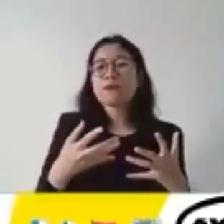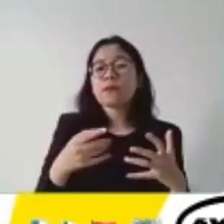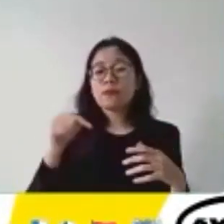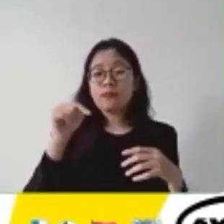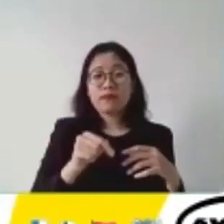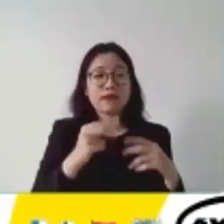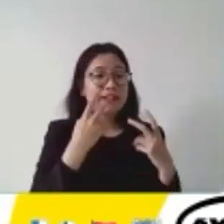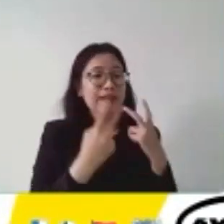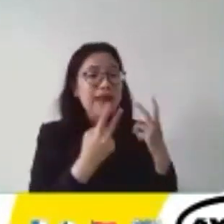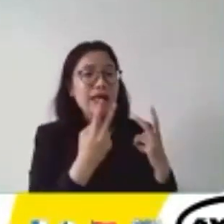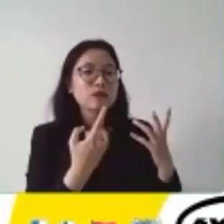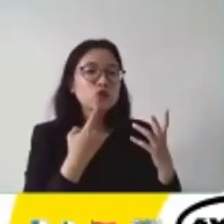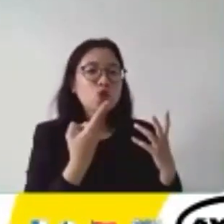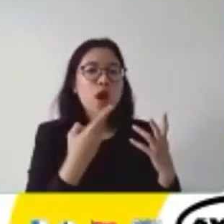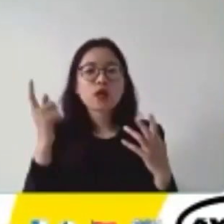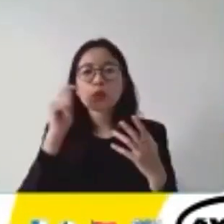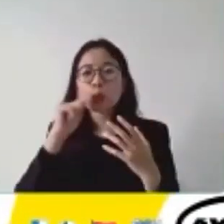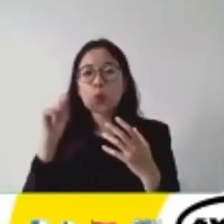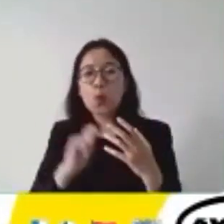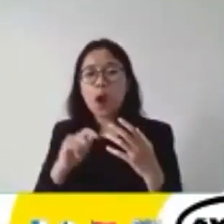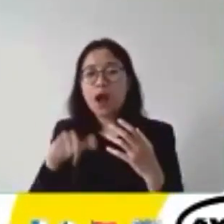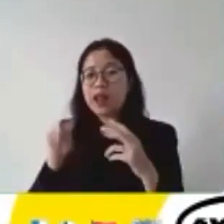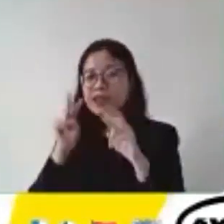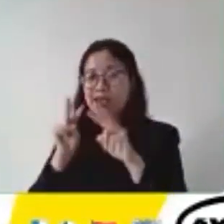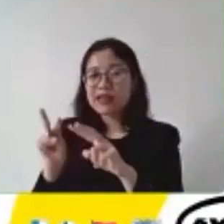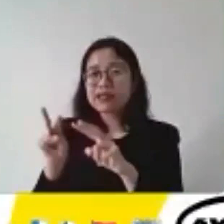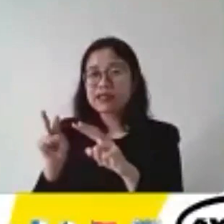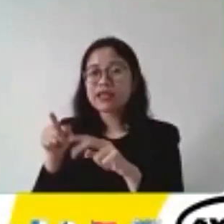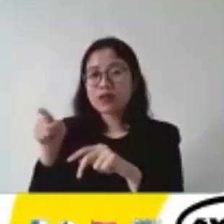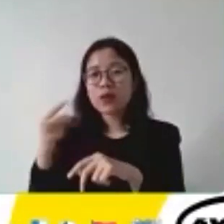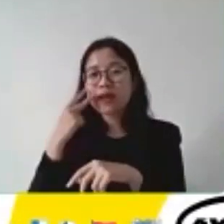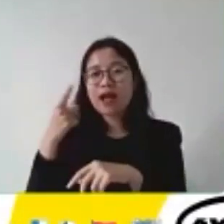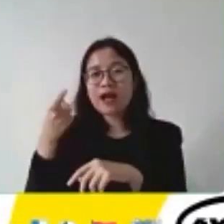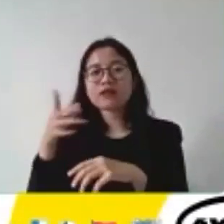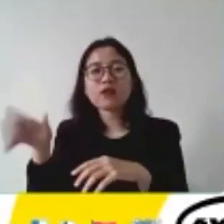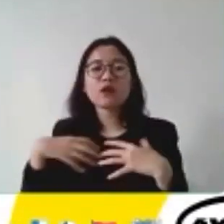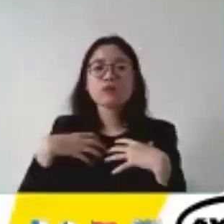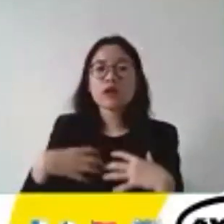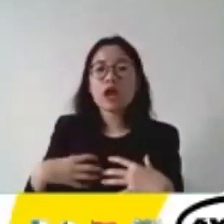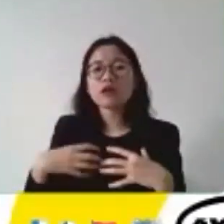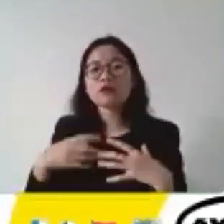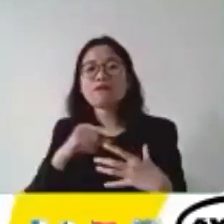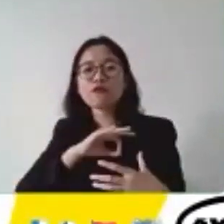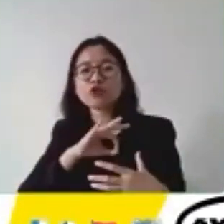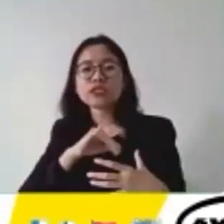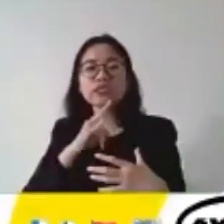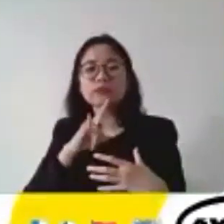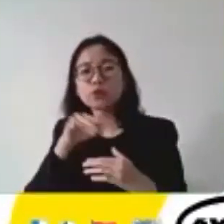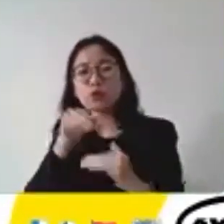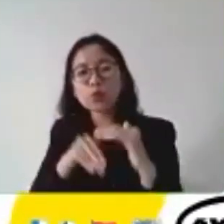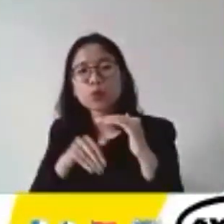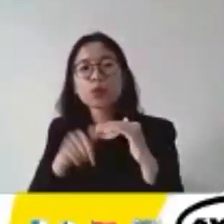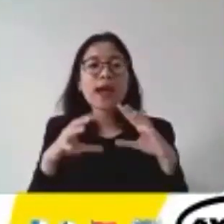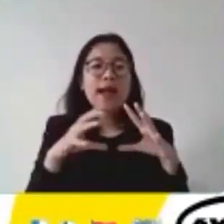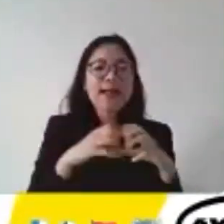cognitive function, diabetes, heart attacks, heart failures, and stroke. So